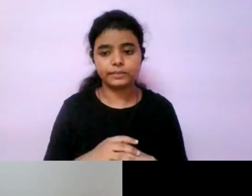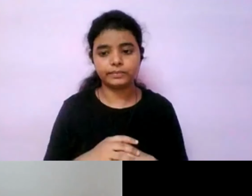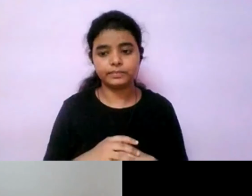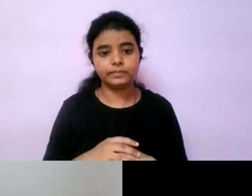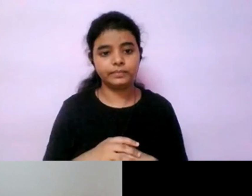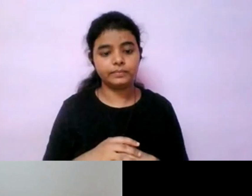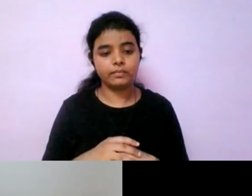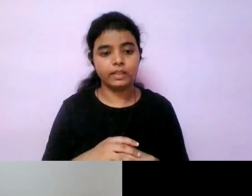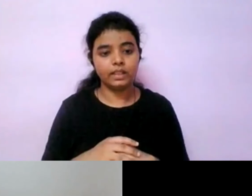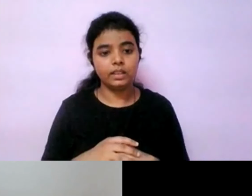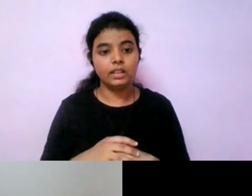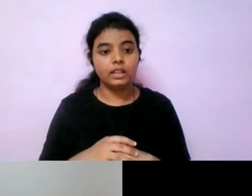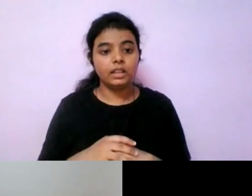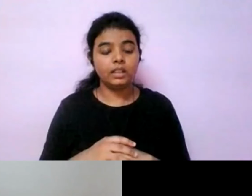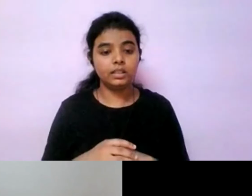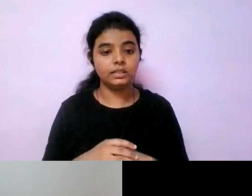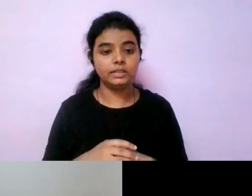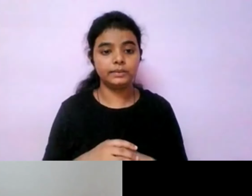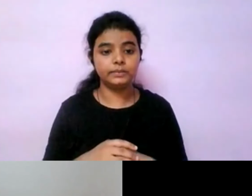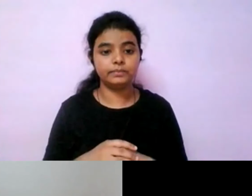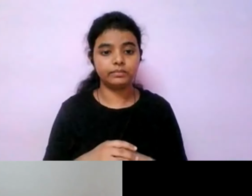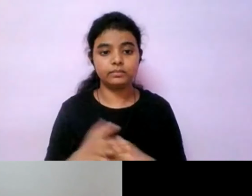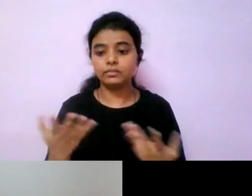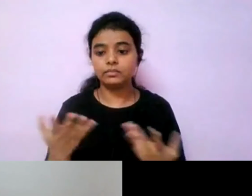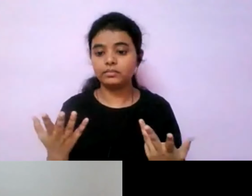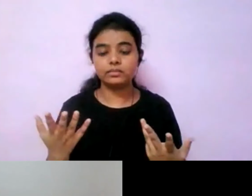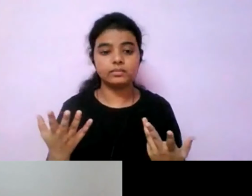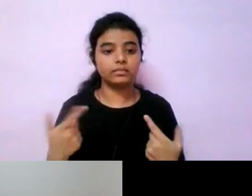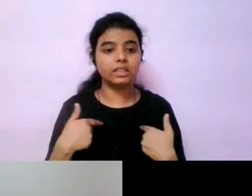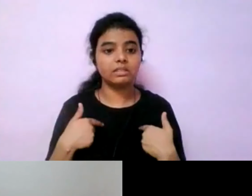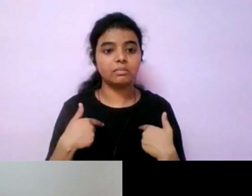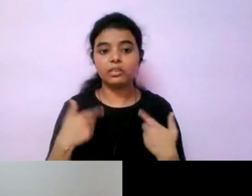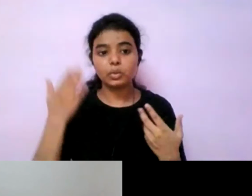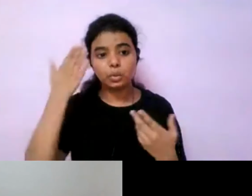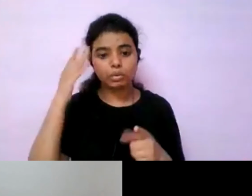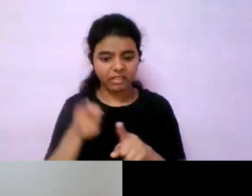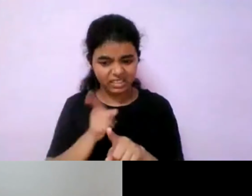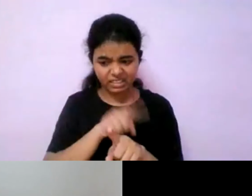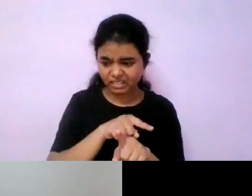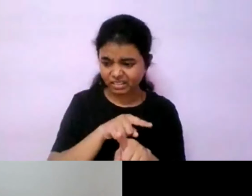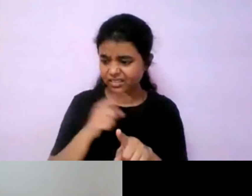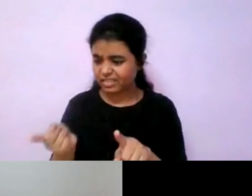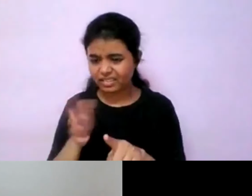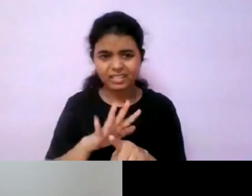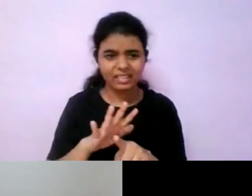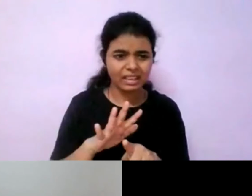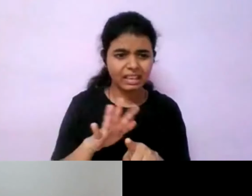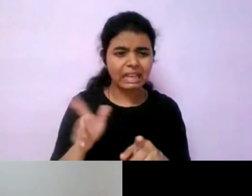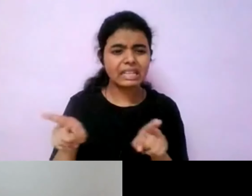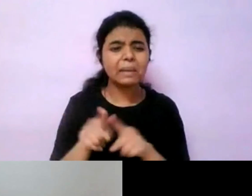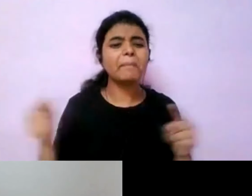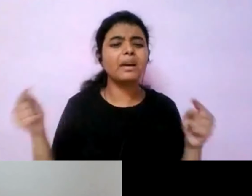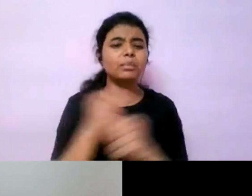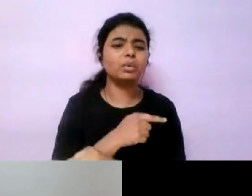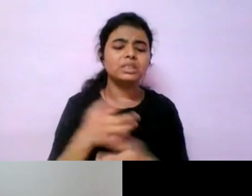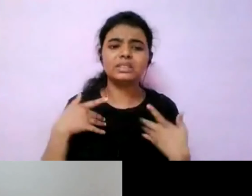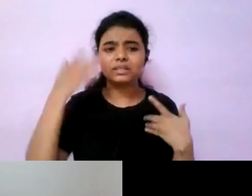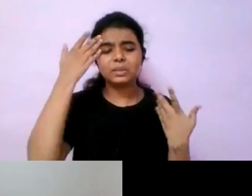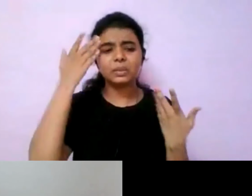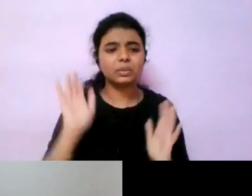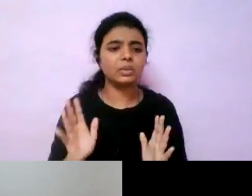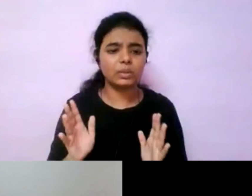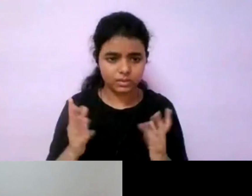know where we were, on which side of the line. And it is a conflict that has